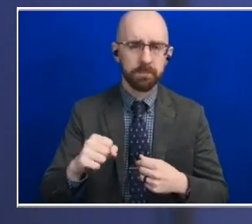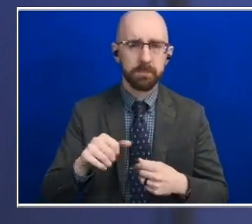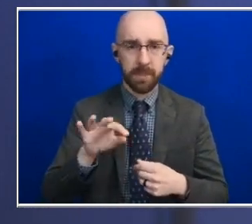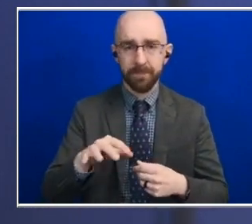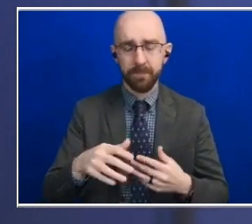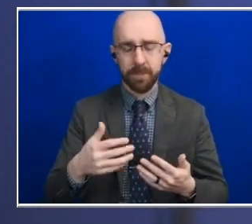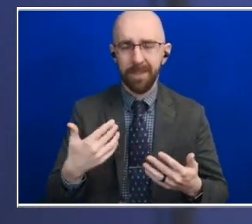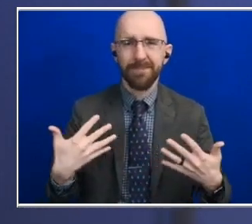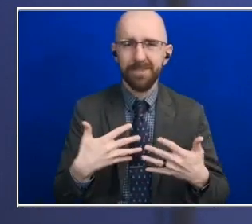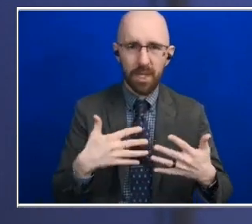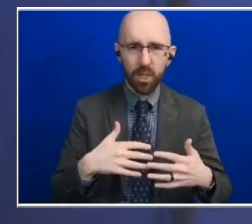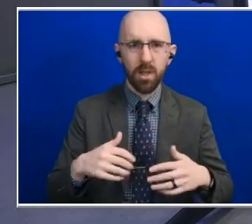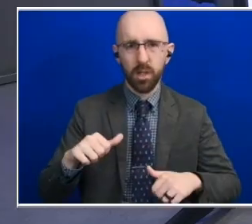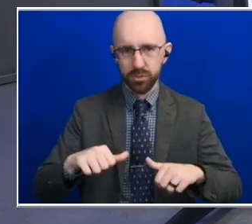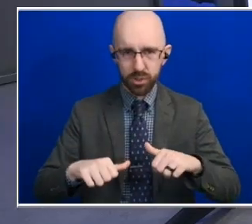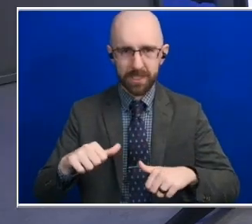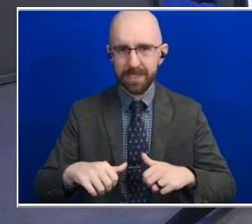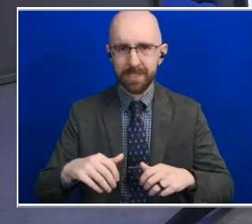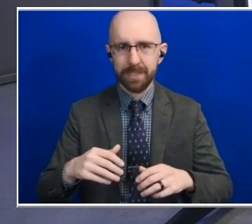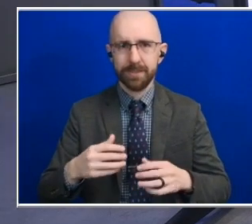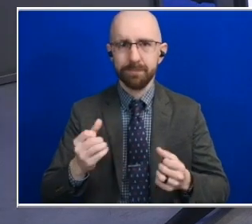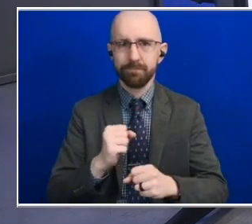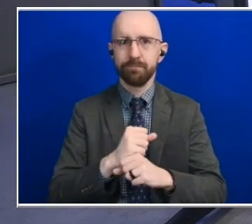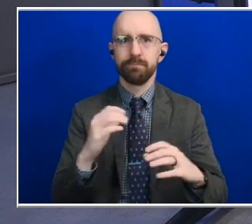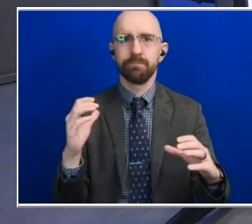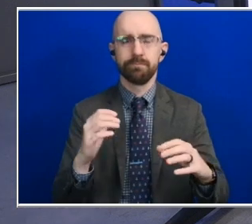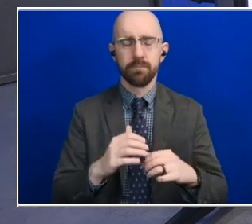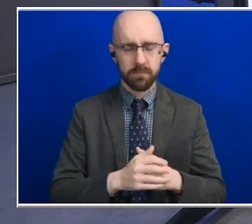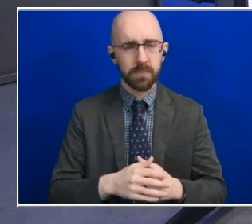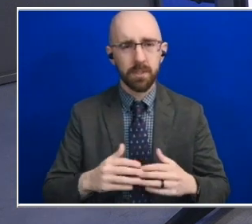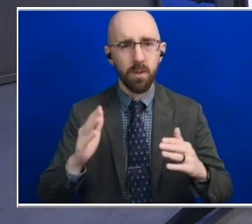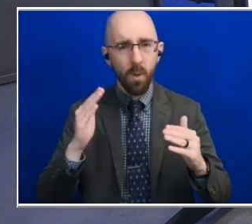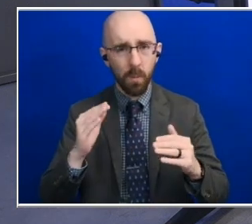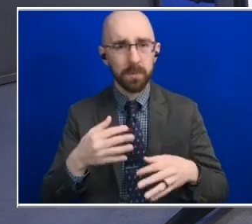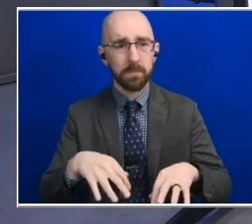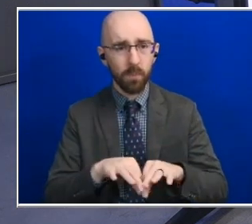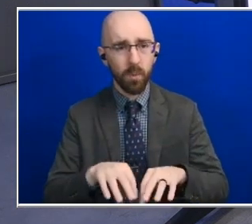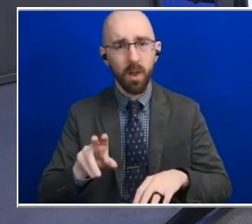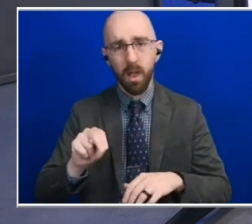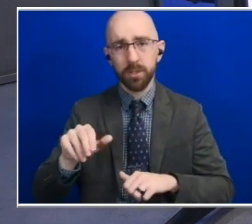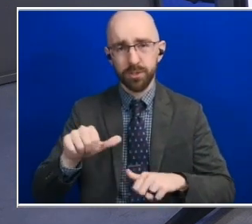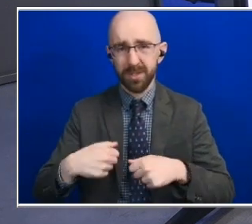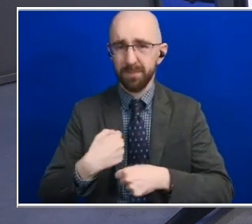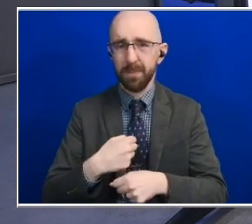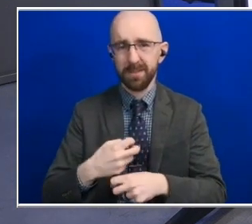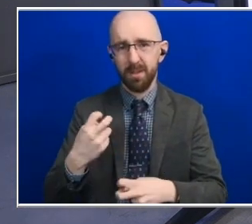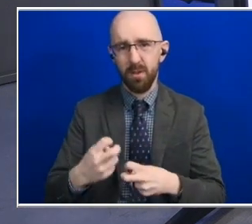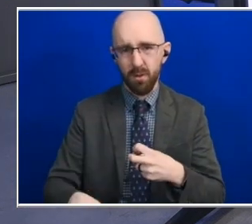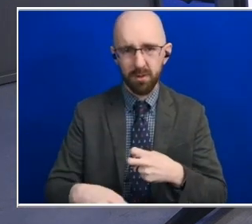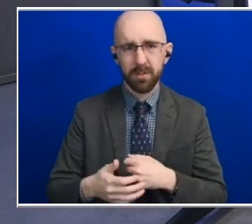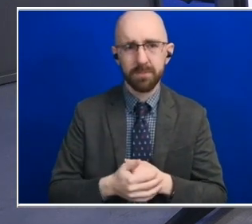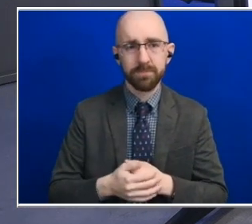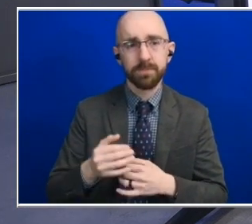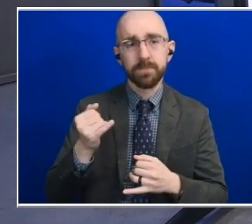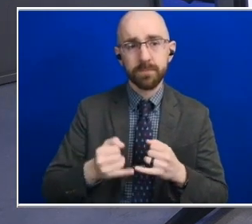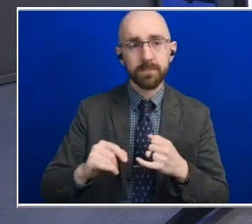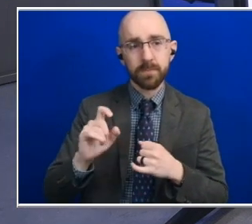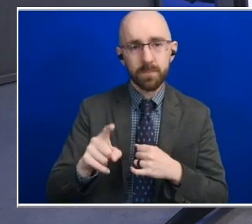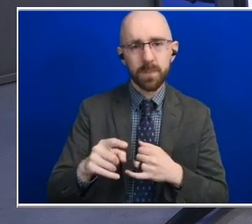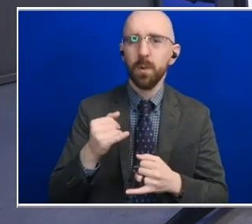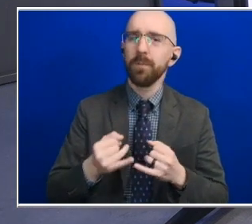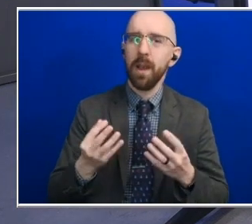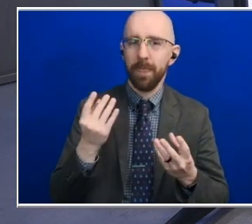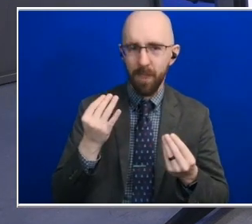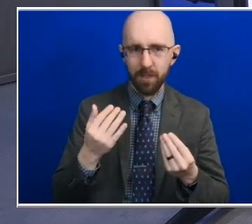gets magnified. Hope is important. Uncertainty makes it harder. Final questions, or final thoughts here as we end this program